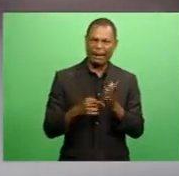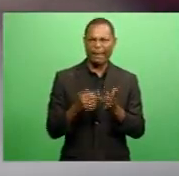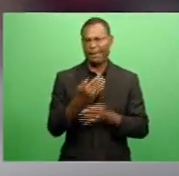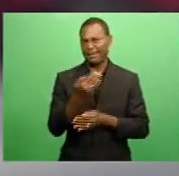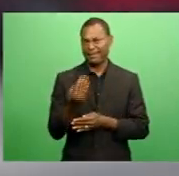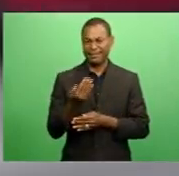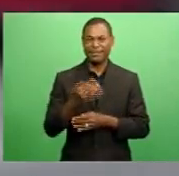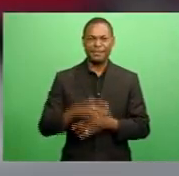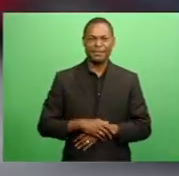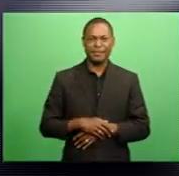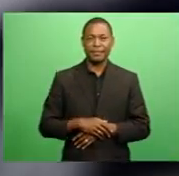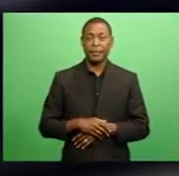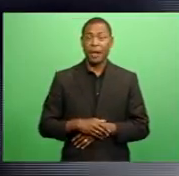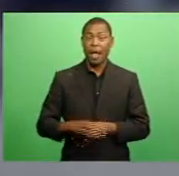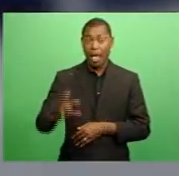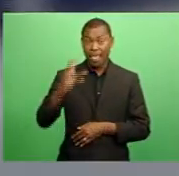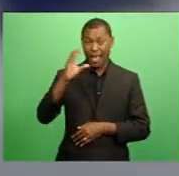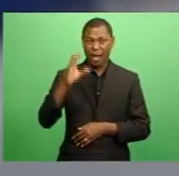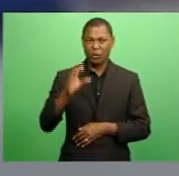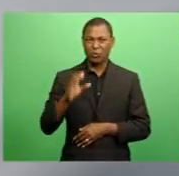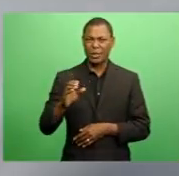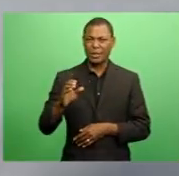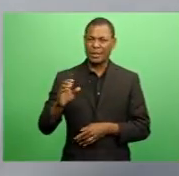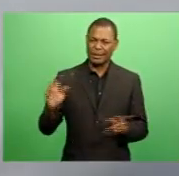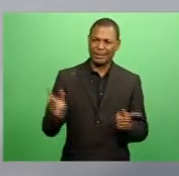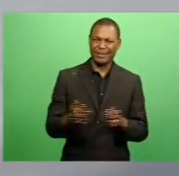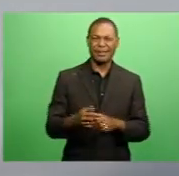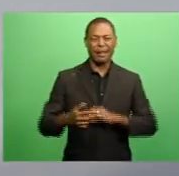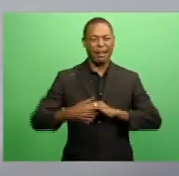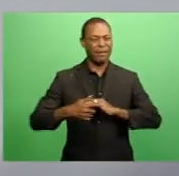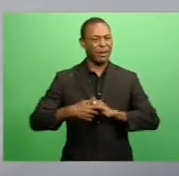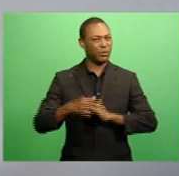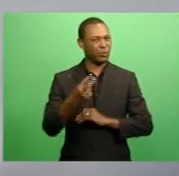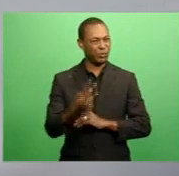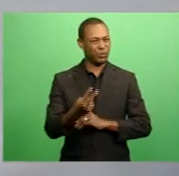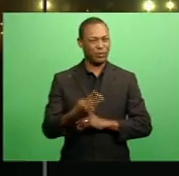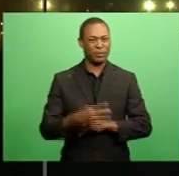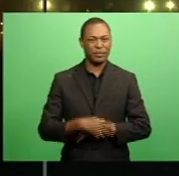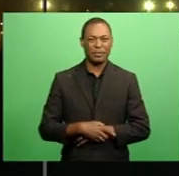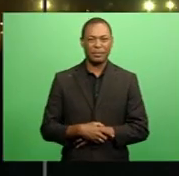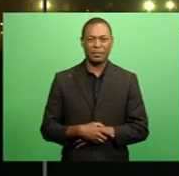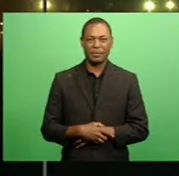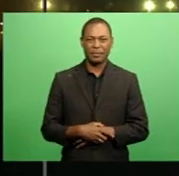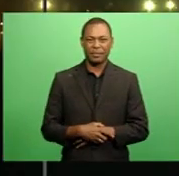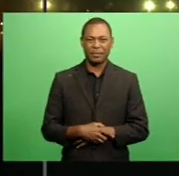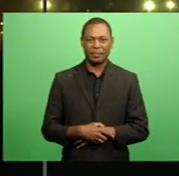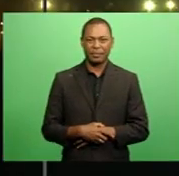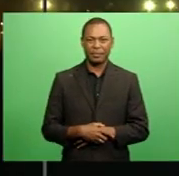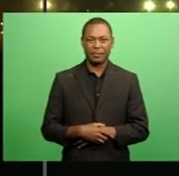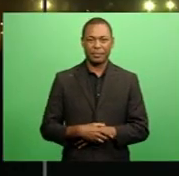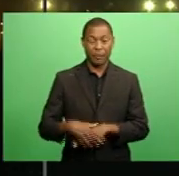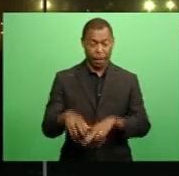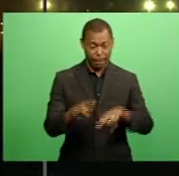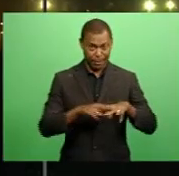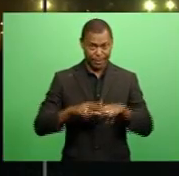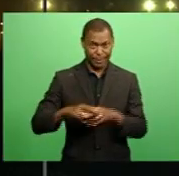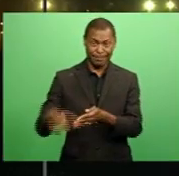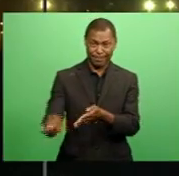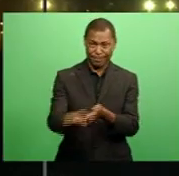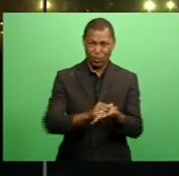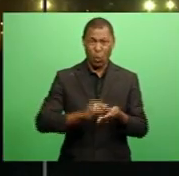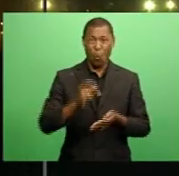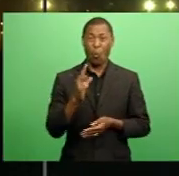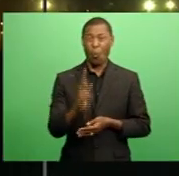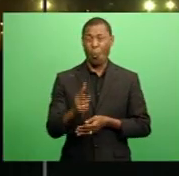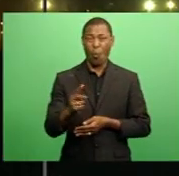has transitioned to level 2 for a week. Kritika Kumar, FBC News. Fiji imports $1 million worth of